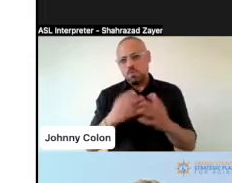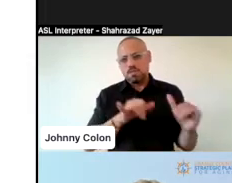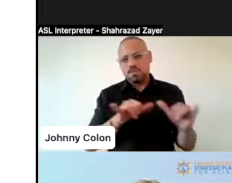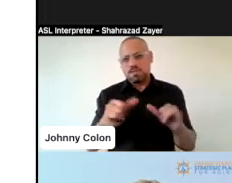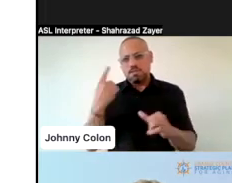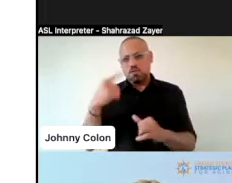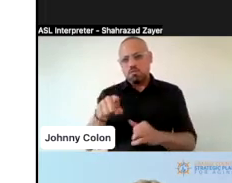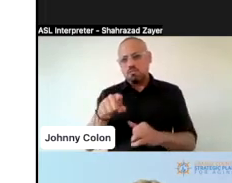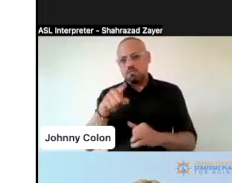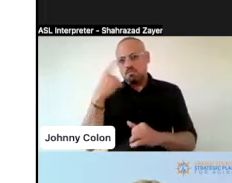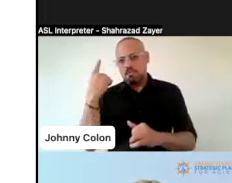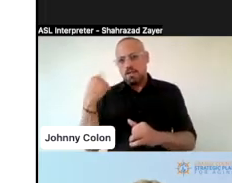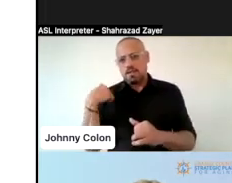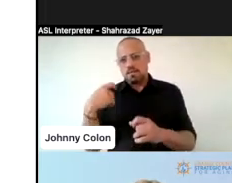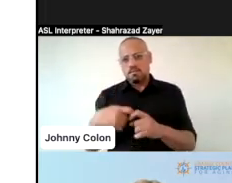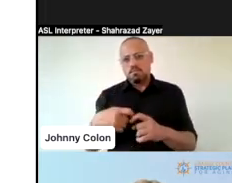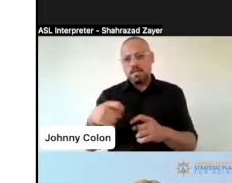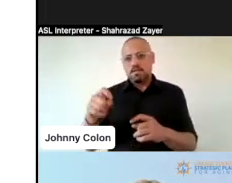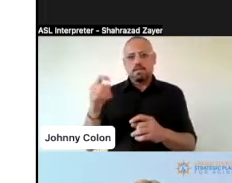and Hispanic households.